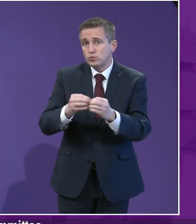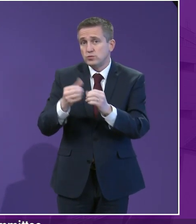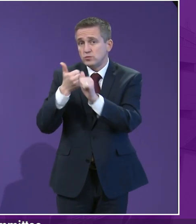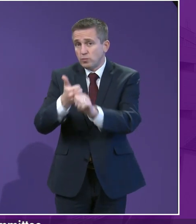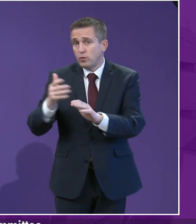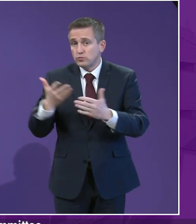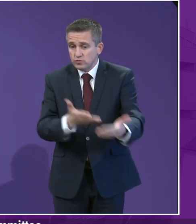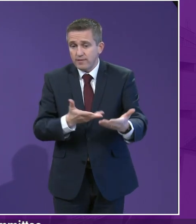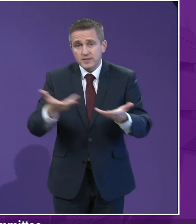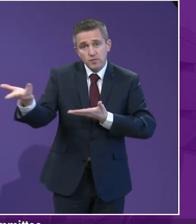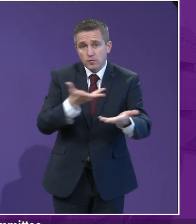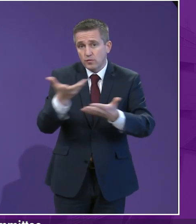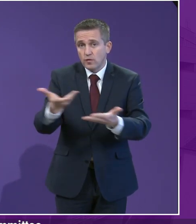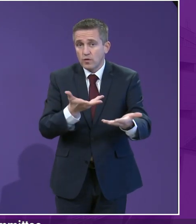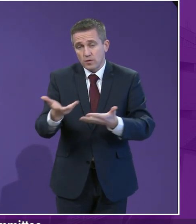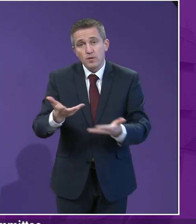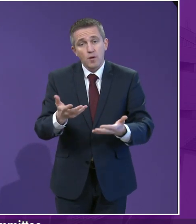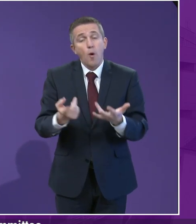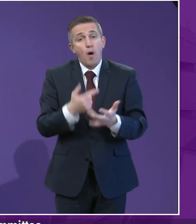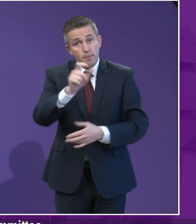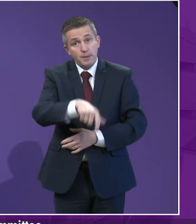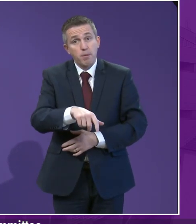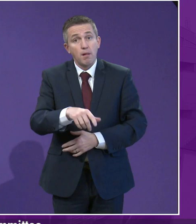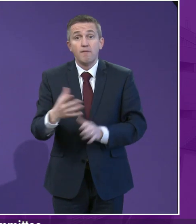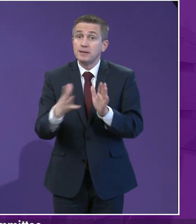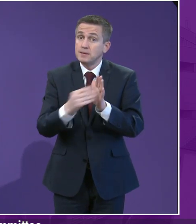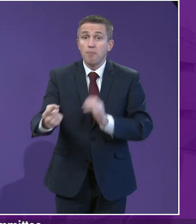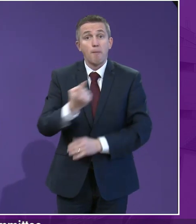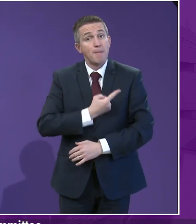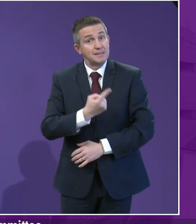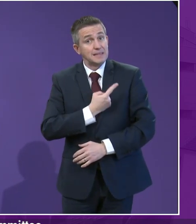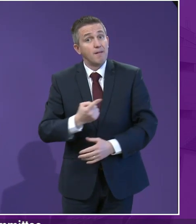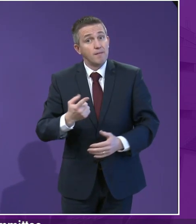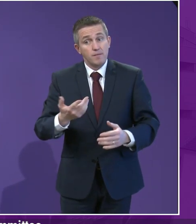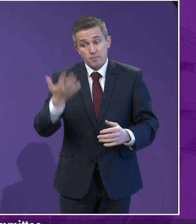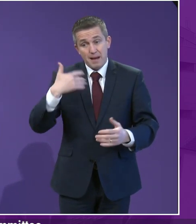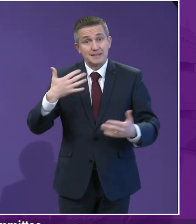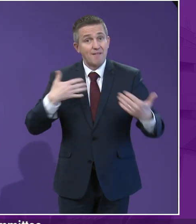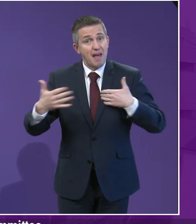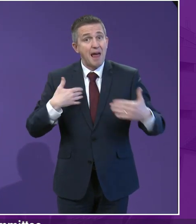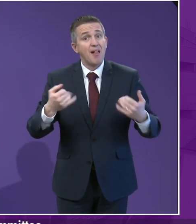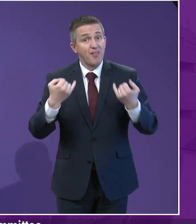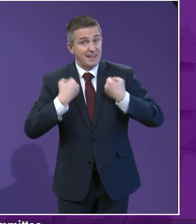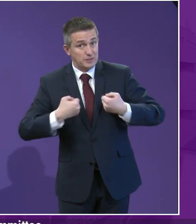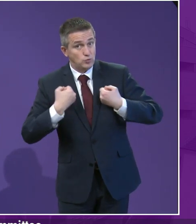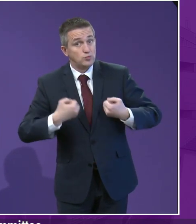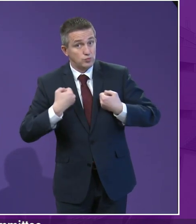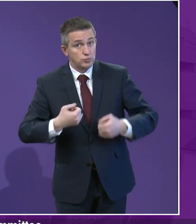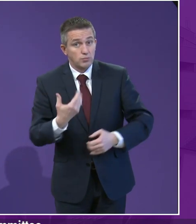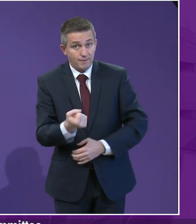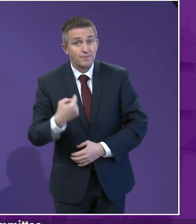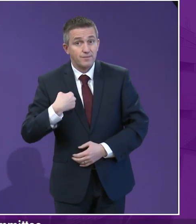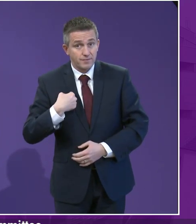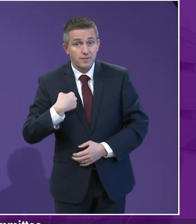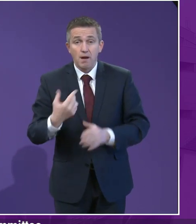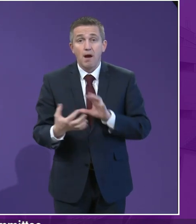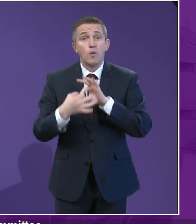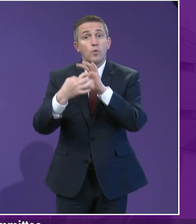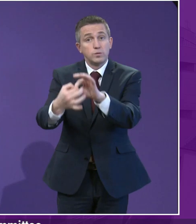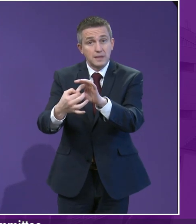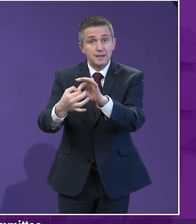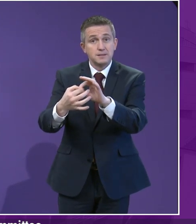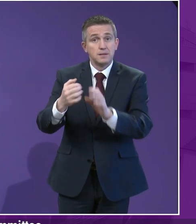it's flagged up. Just this year, they introduced a new academic alert system where our student support service are the first person the student gets contact from. So